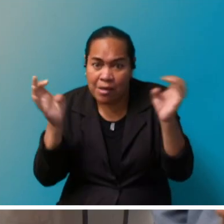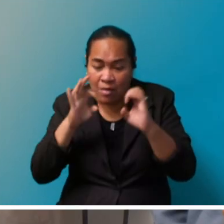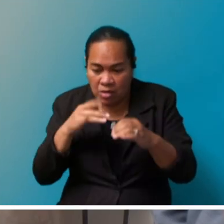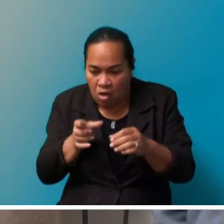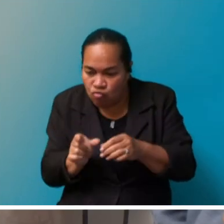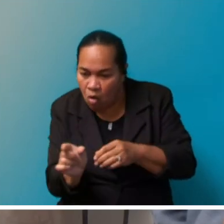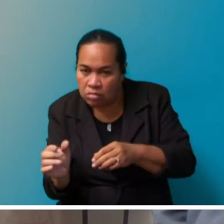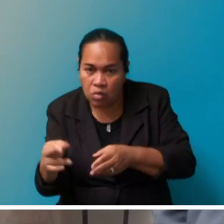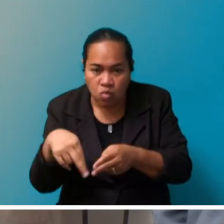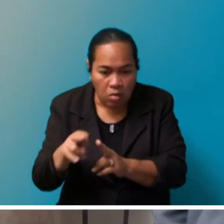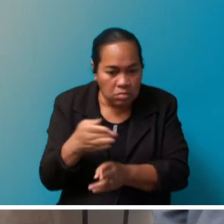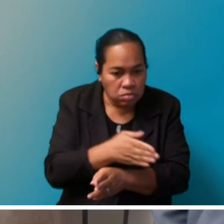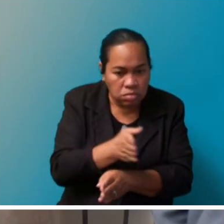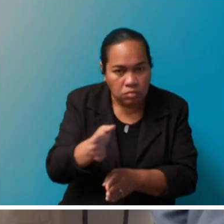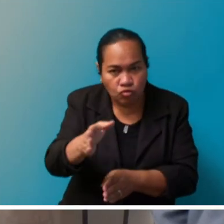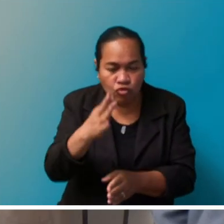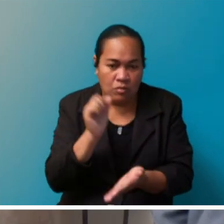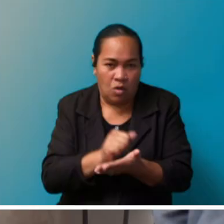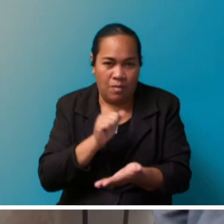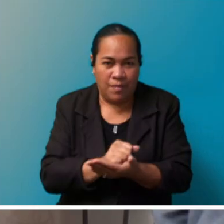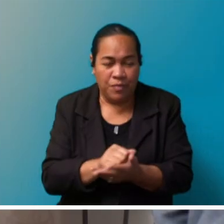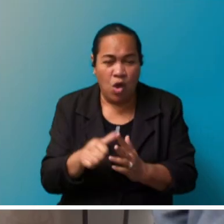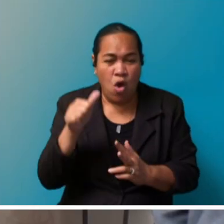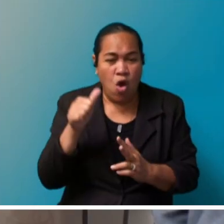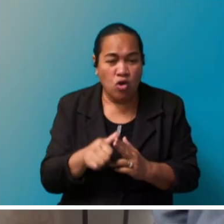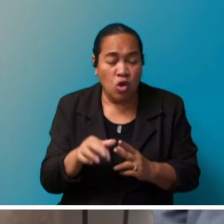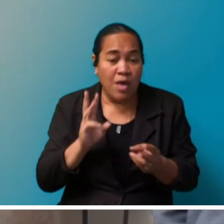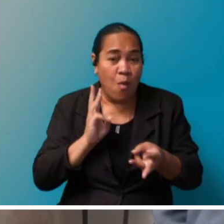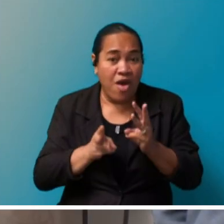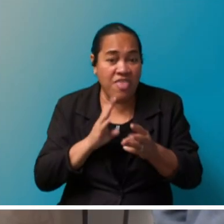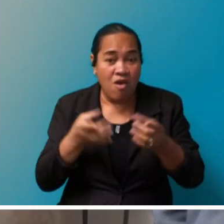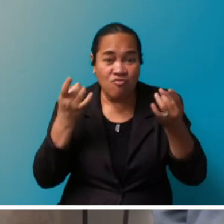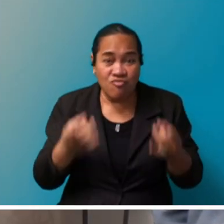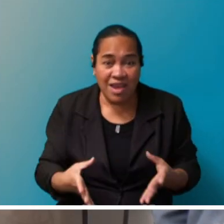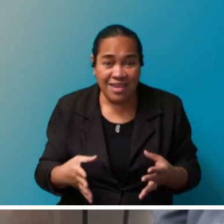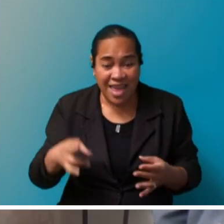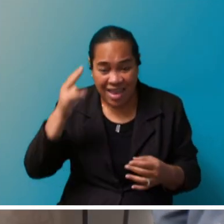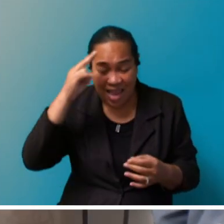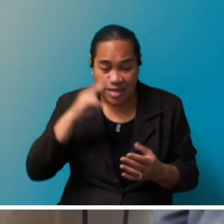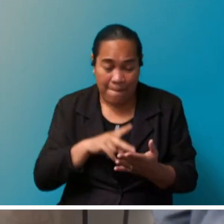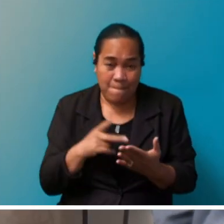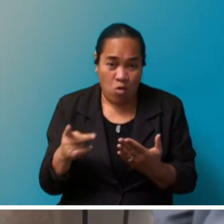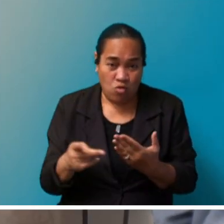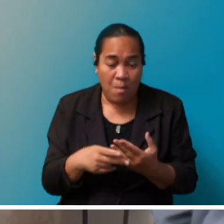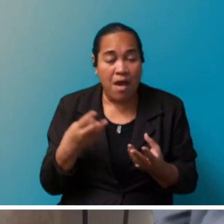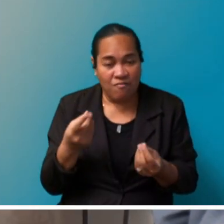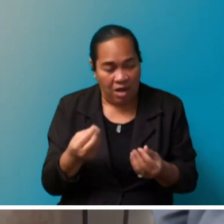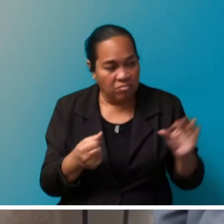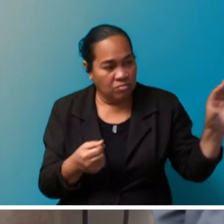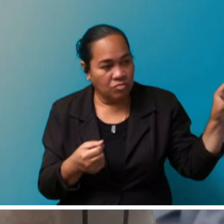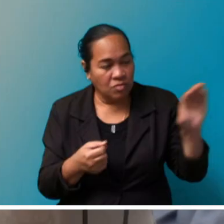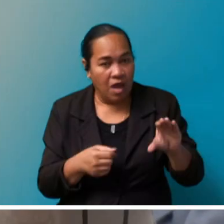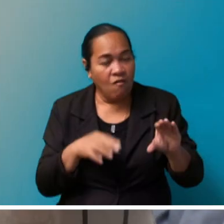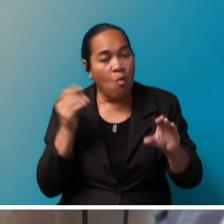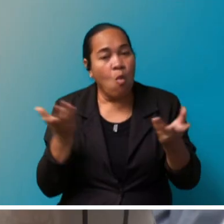of Public Works, Meteorological Services and Transport through the Weather Ready Nation program with funding support from the Government of the United States